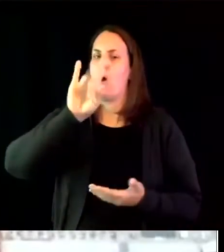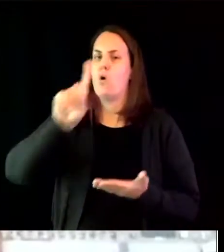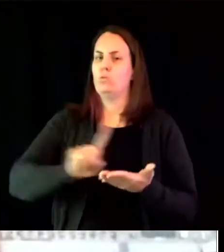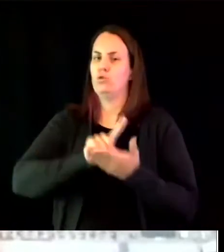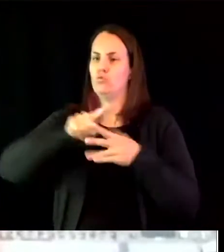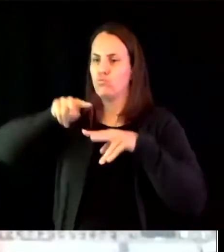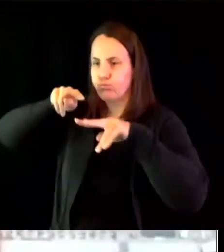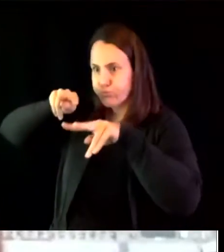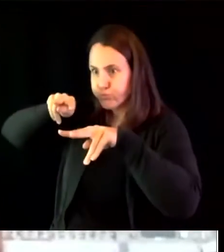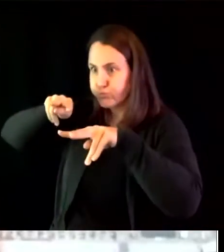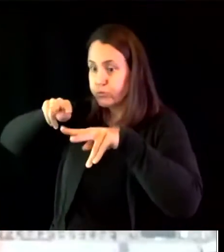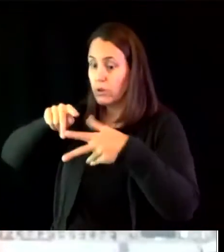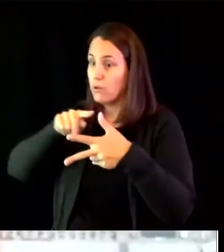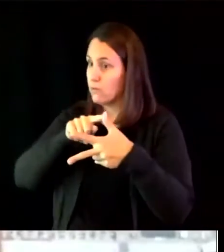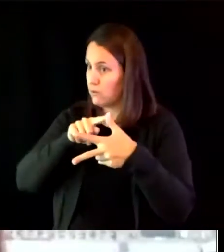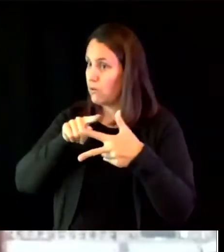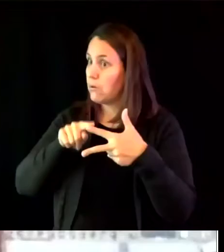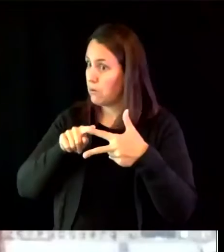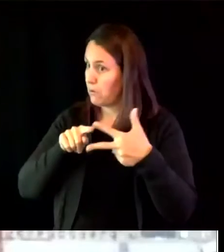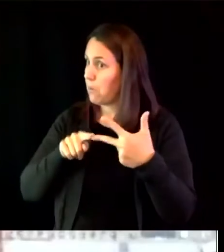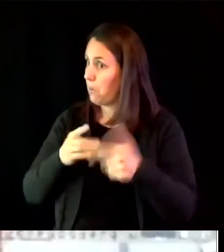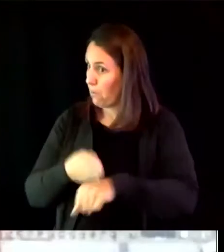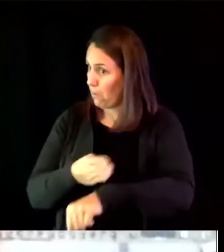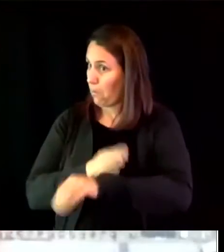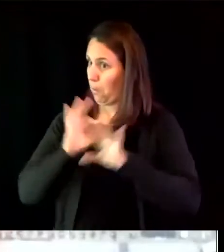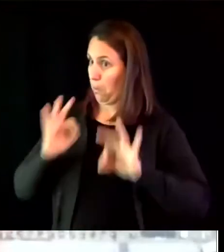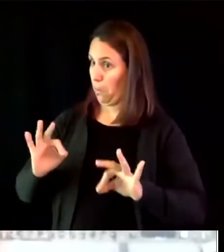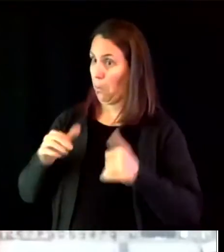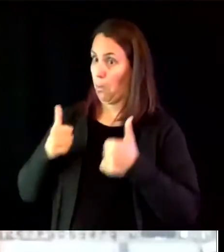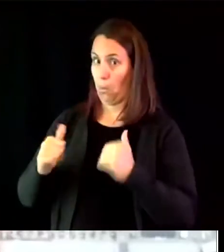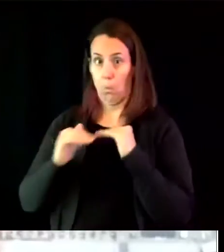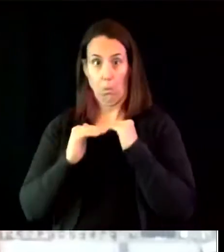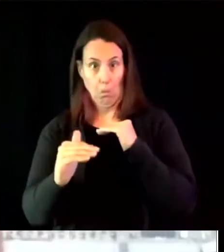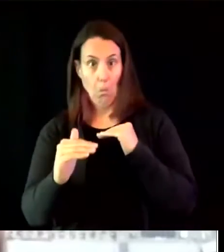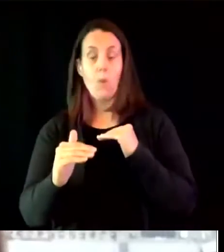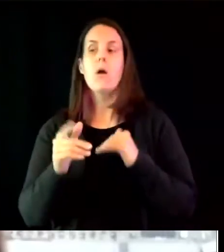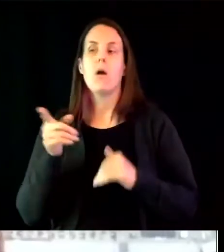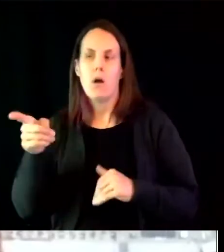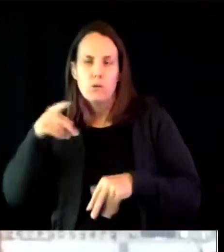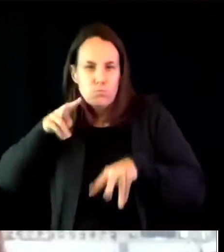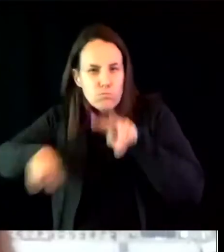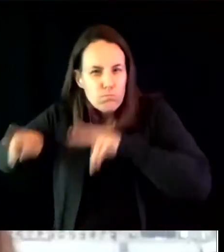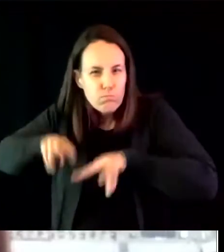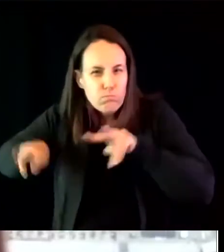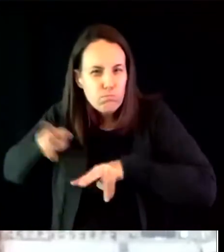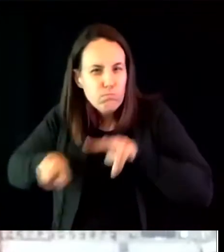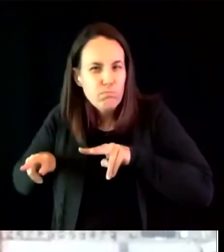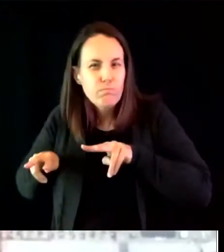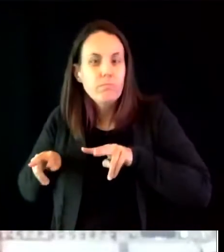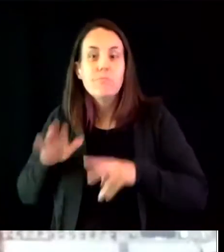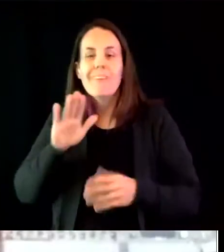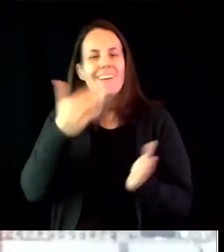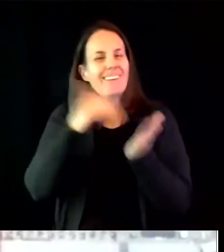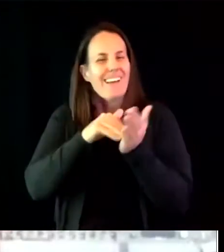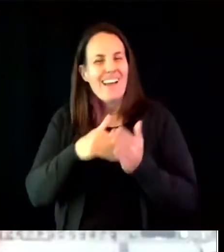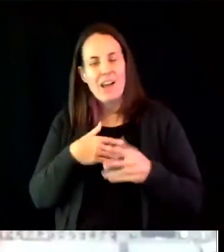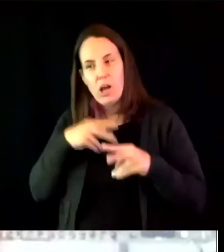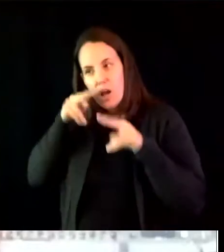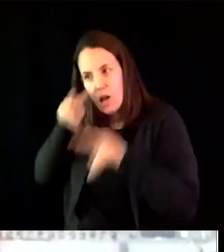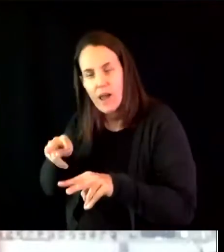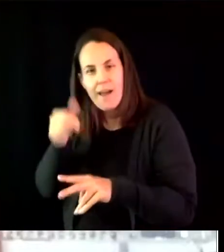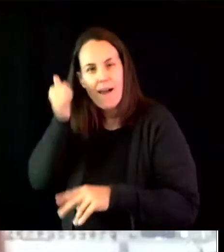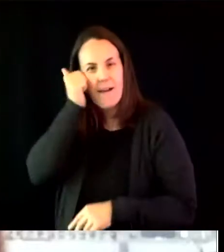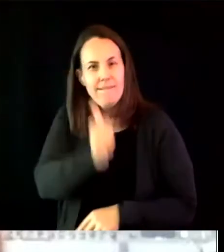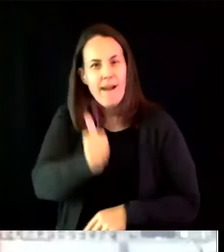that's what we have been reviewing all day long with hospitals in terms of who is eligible or not. Have to be in the hospital for